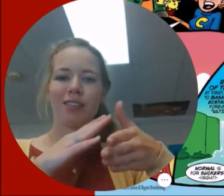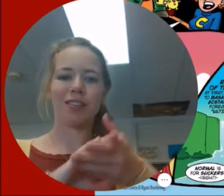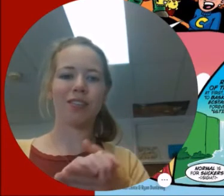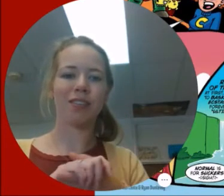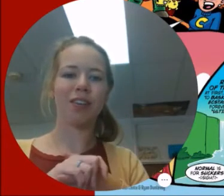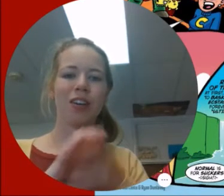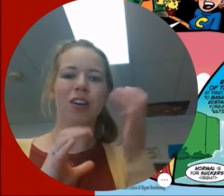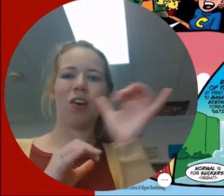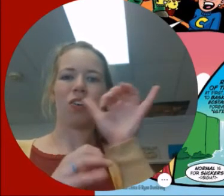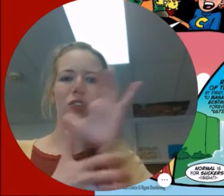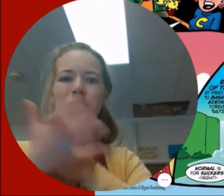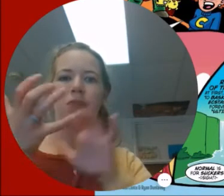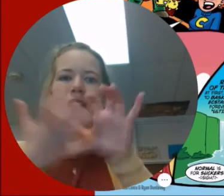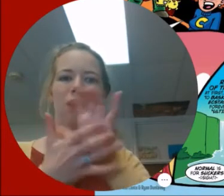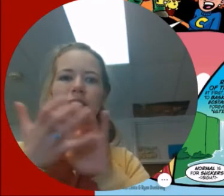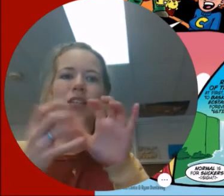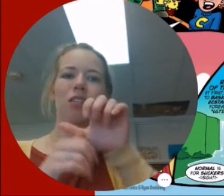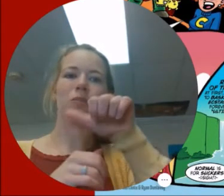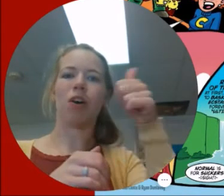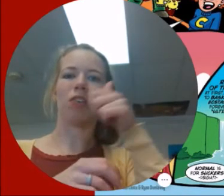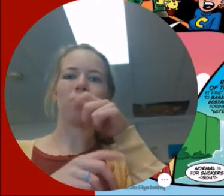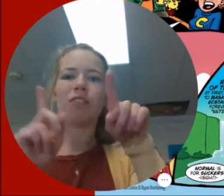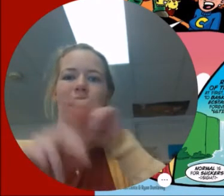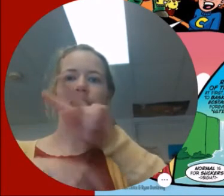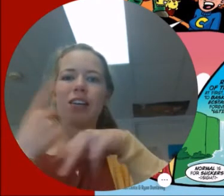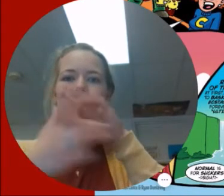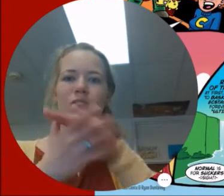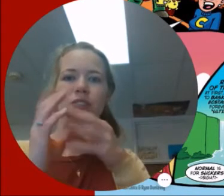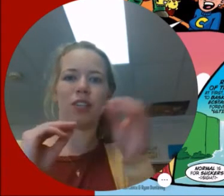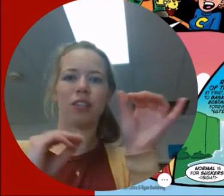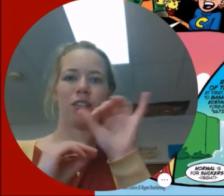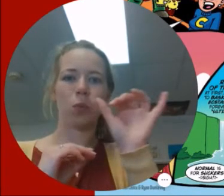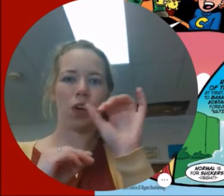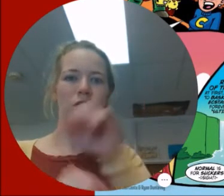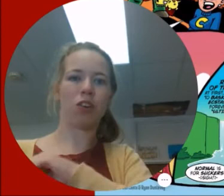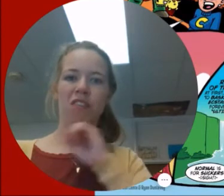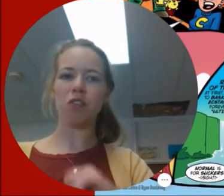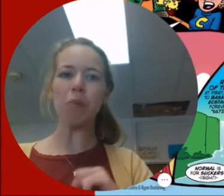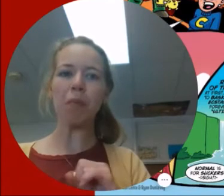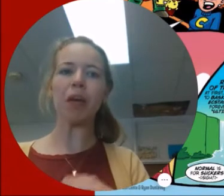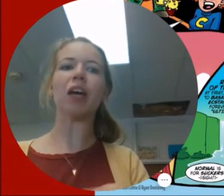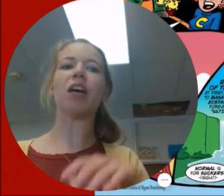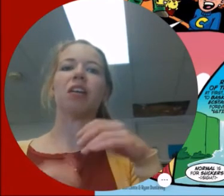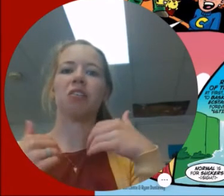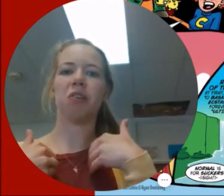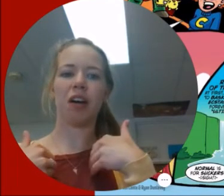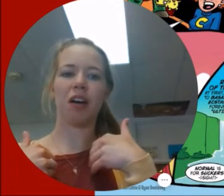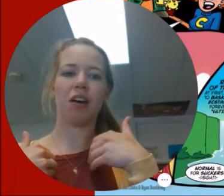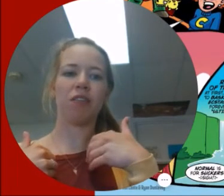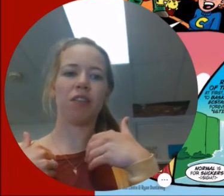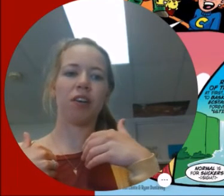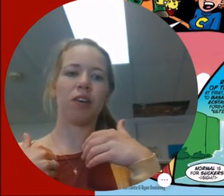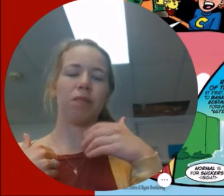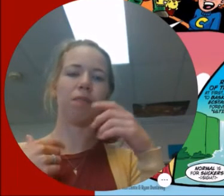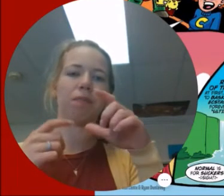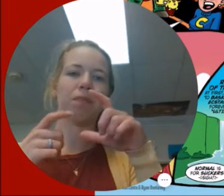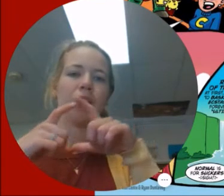it ends. Also, it mixes in some other different kinds of stories as well. So you have Superman and you